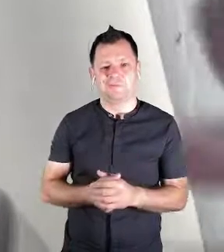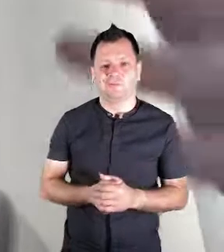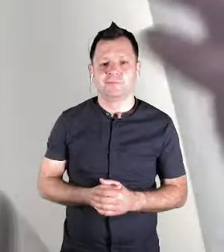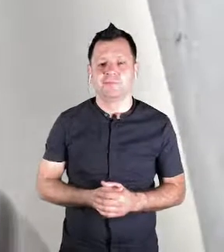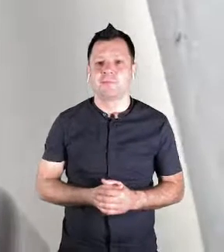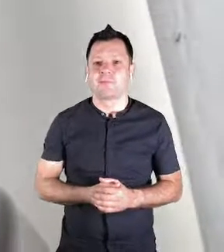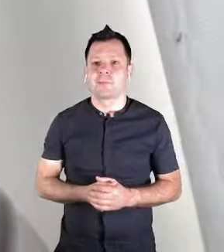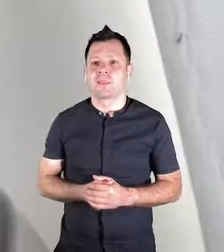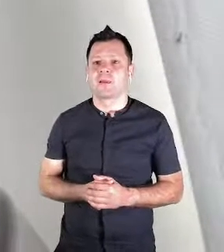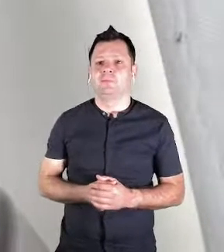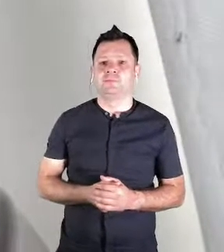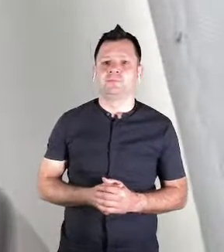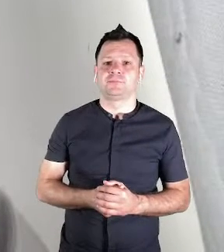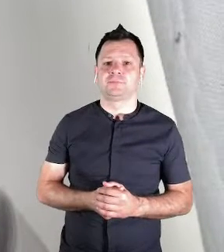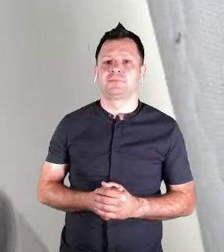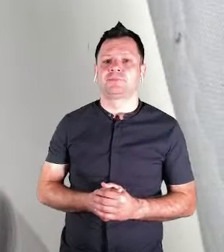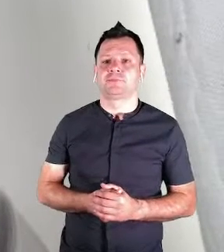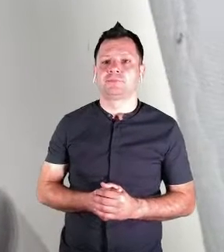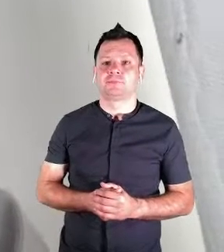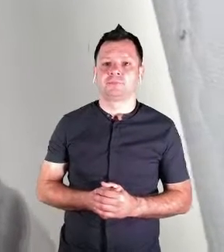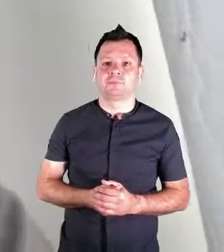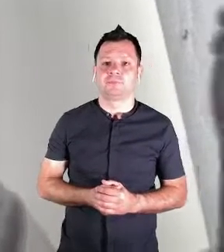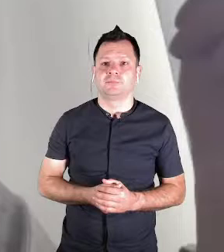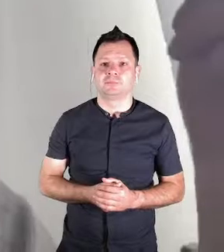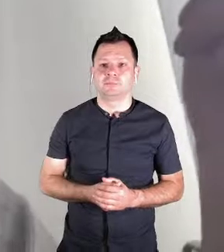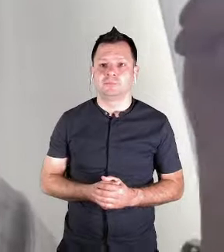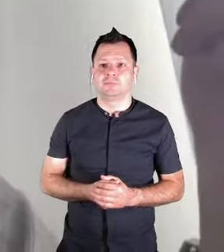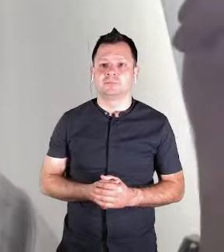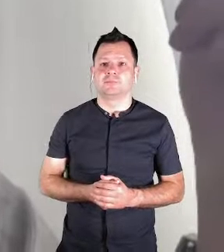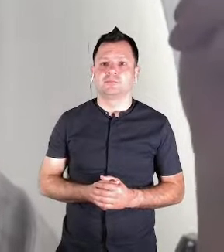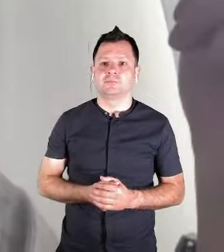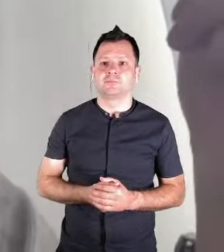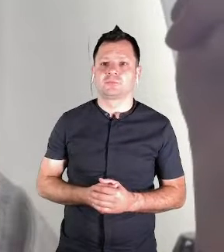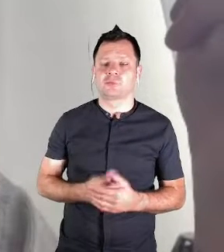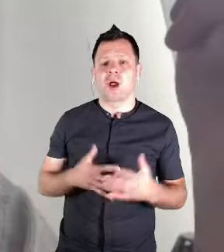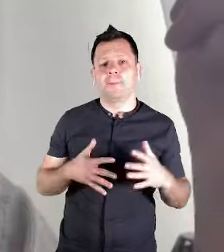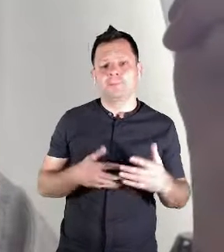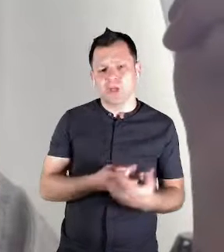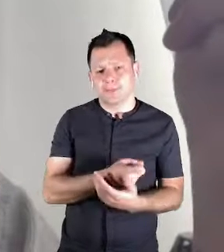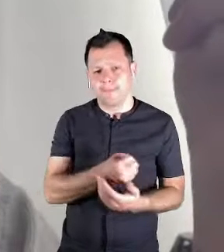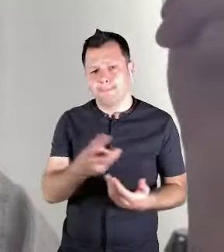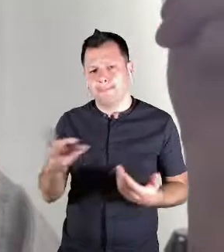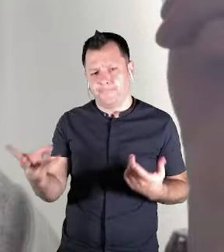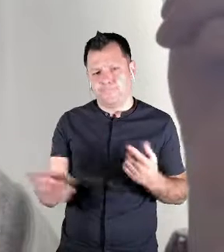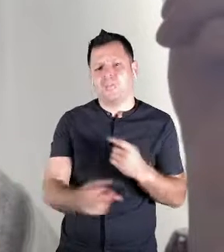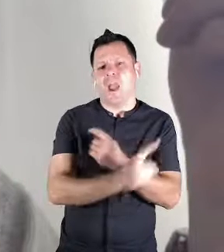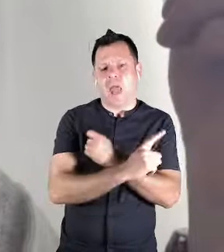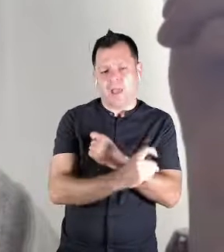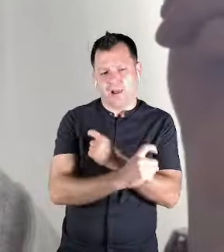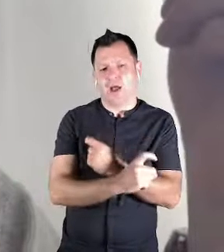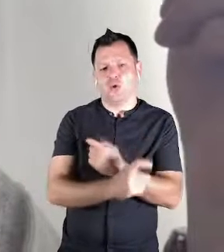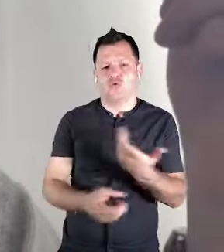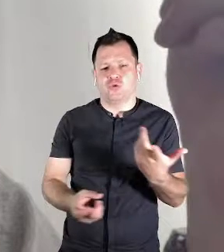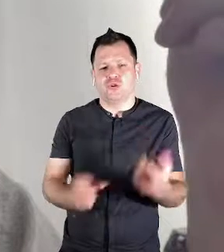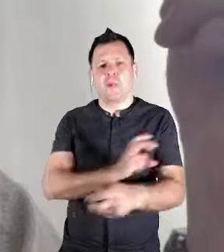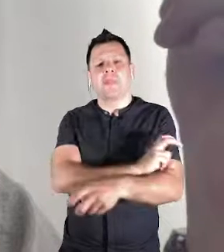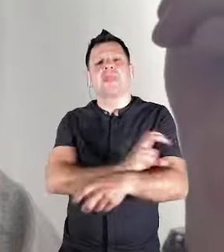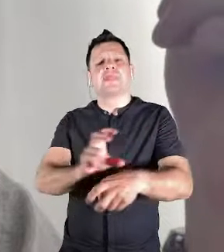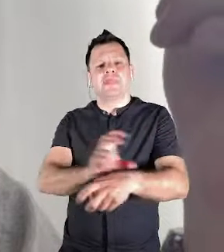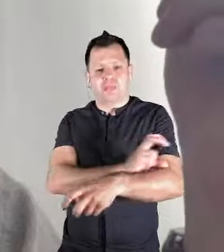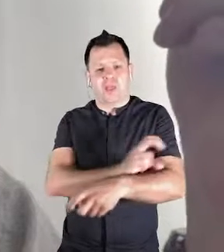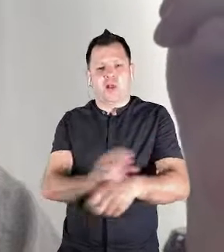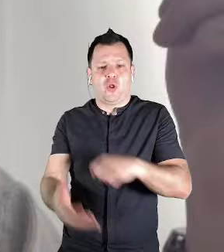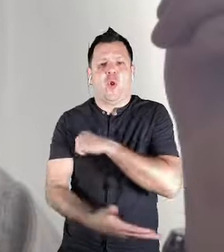lots of engineering countries, but this is something of a speciality, I would say.